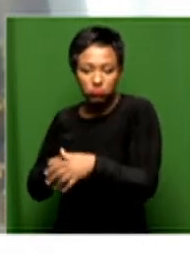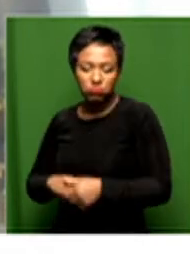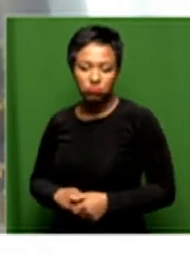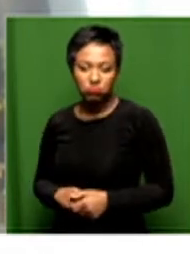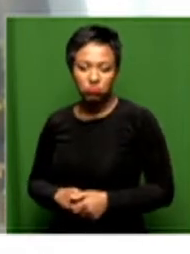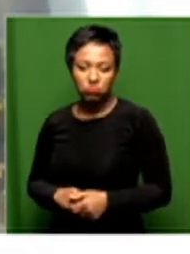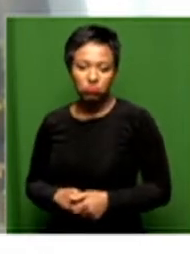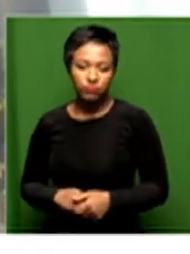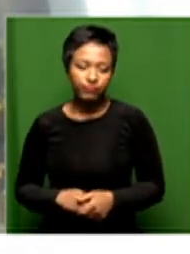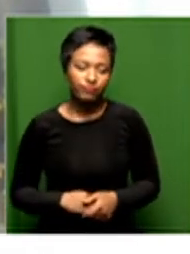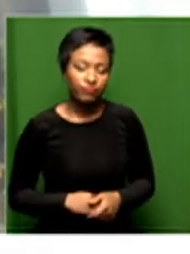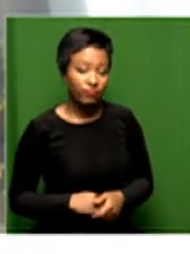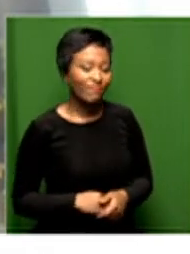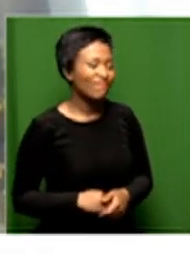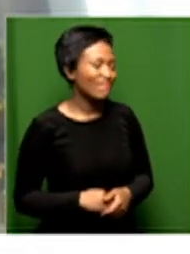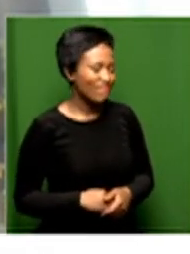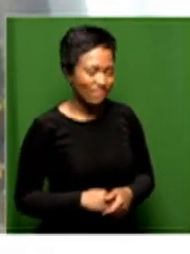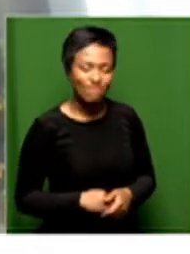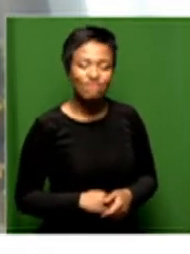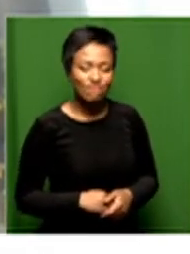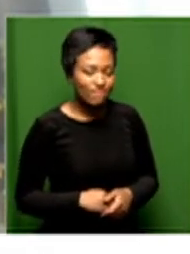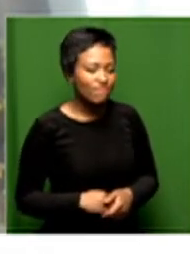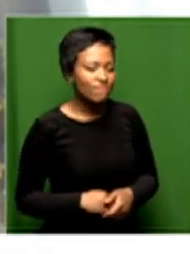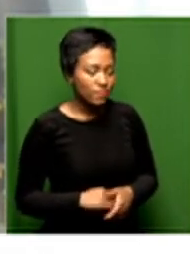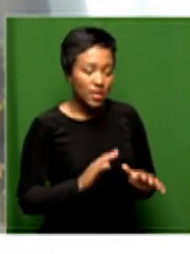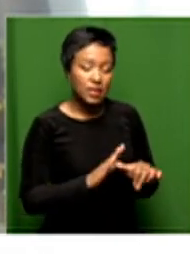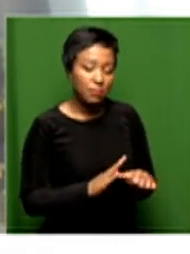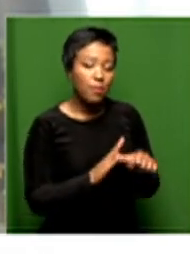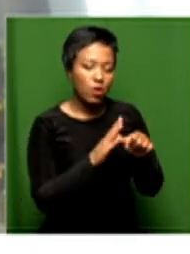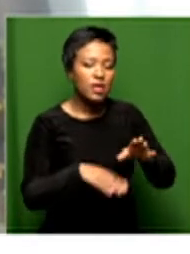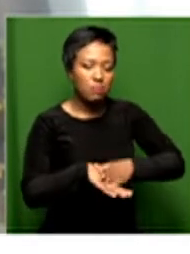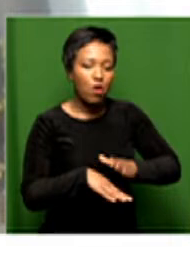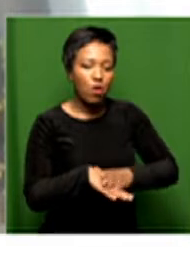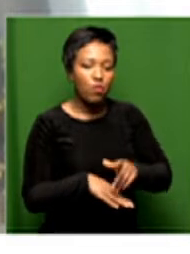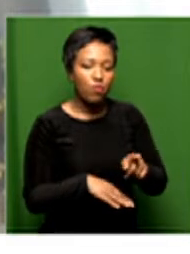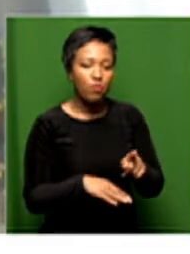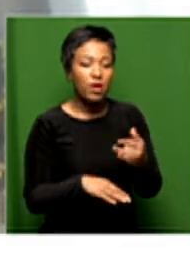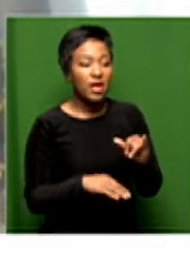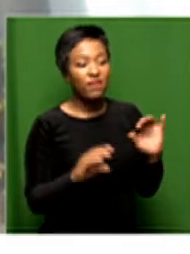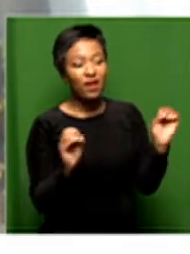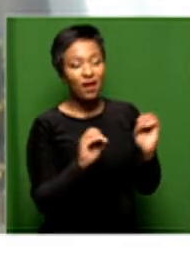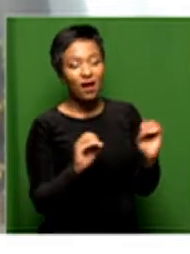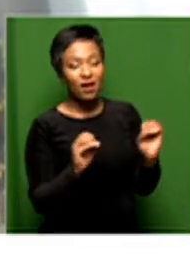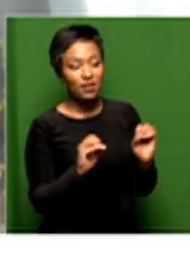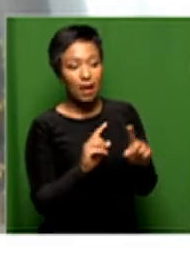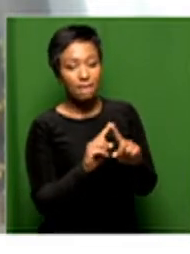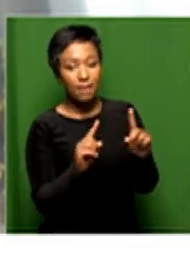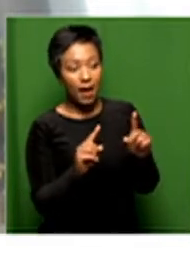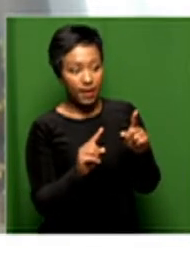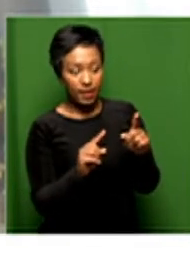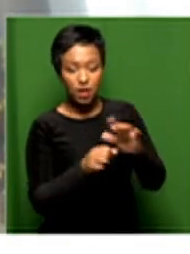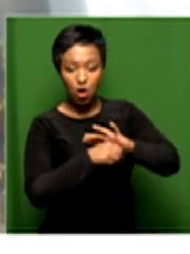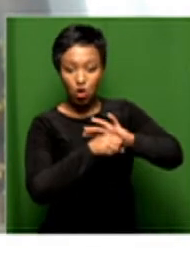It is. It cannot be underscored how pivotal and fundamental it is. And if nothing, COVID-19 has